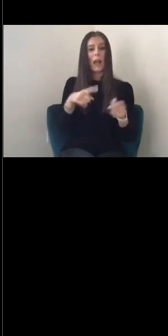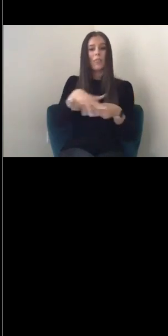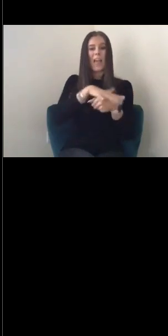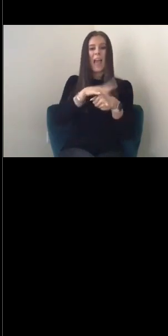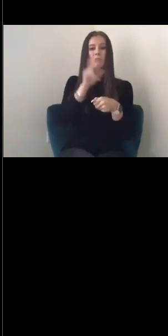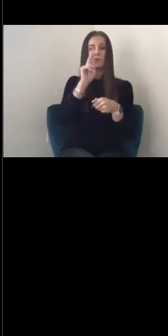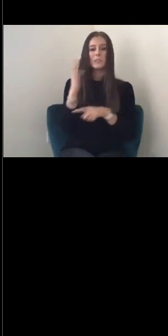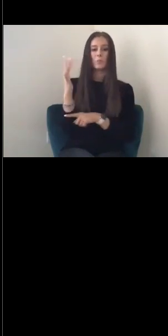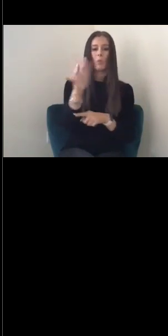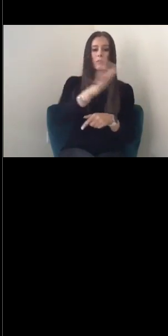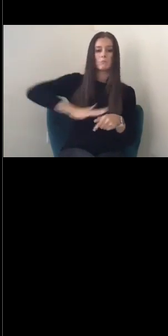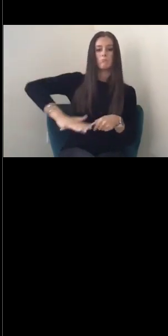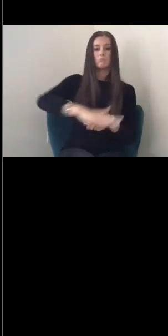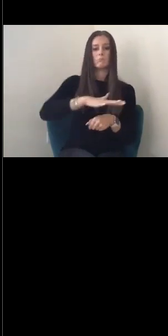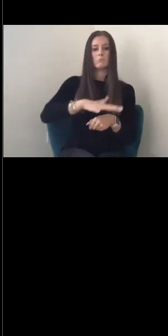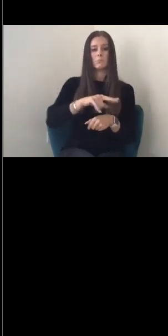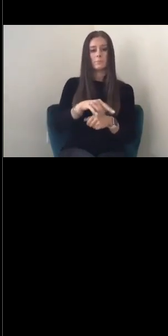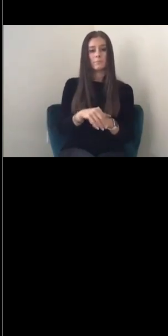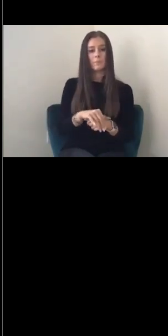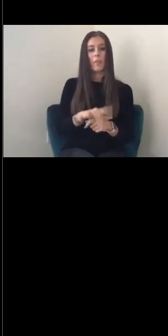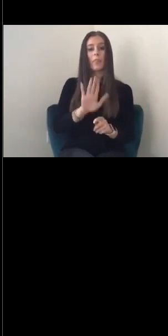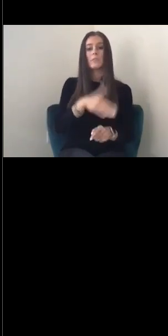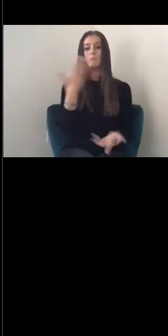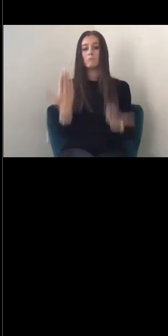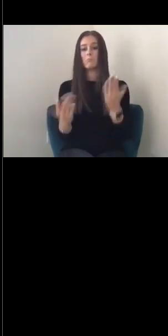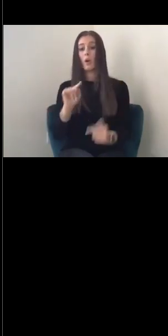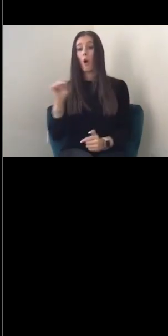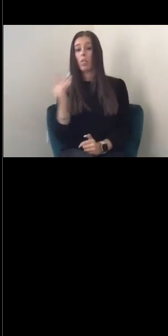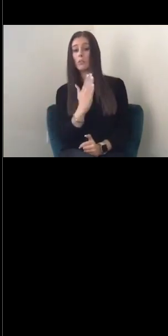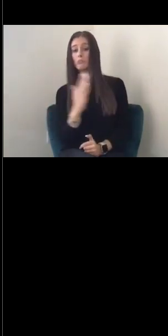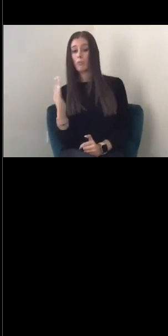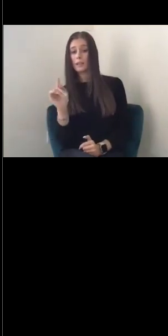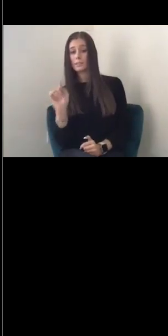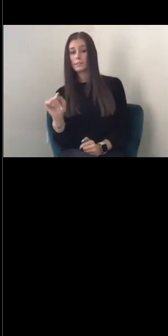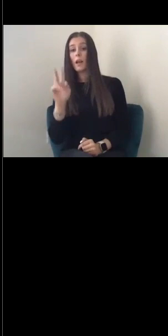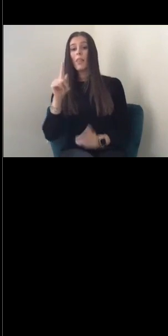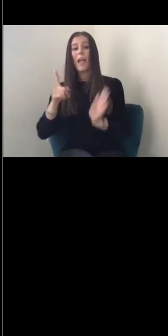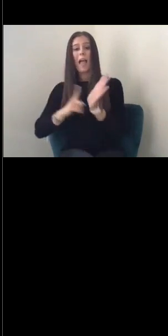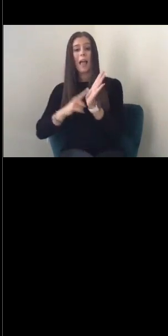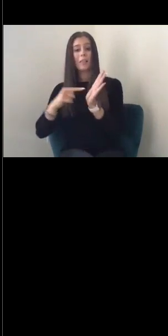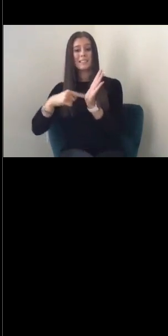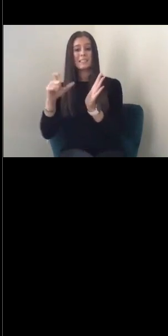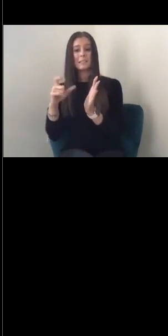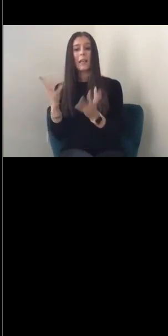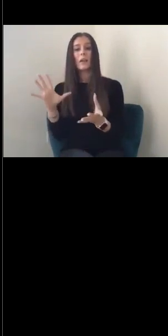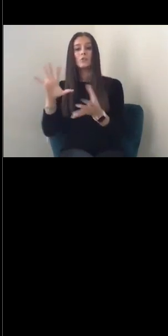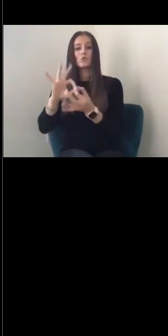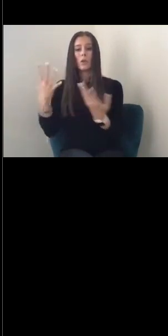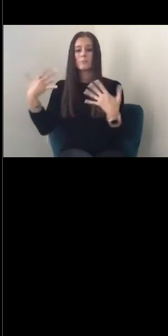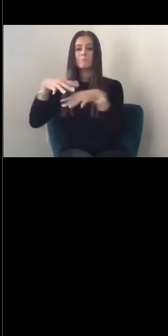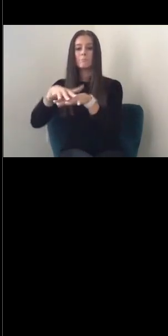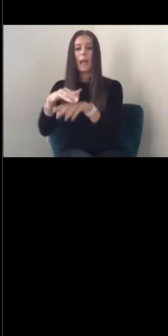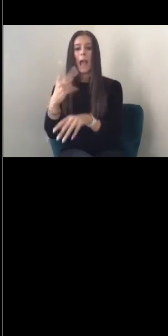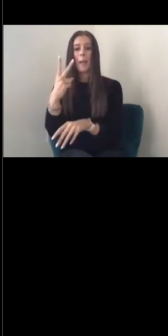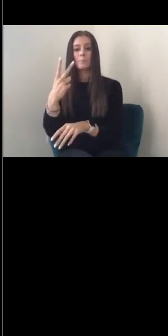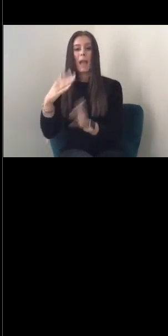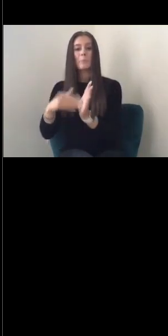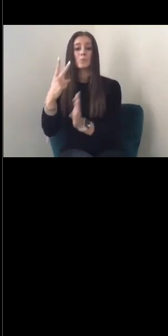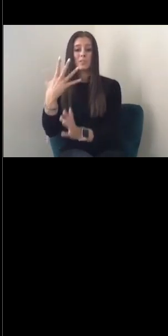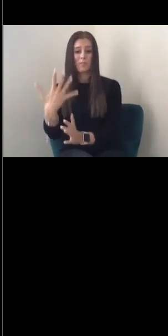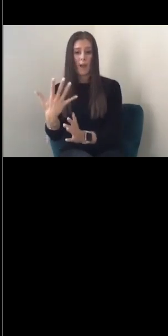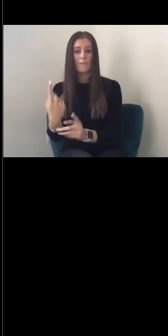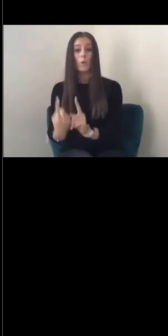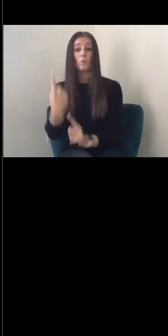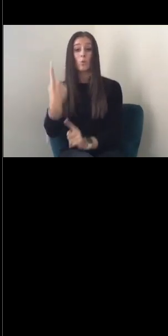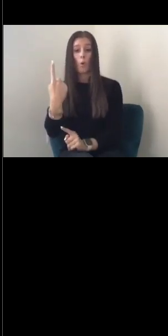wilderness. And on the right, the view is showing Lower Thames Crossing joining the M25 northbound with Thames